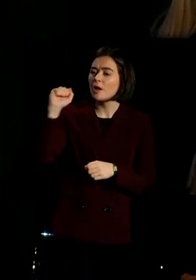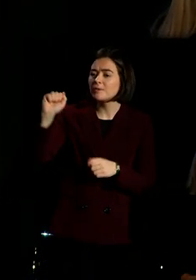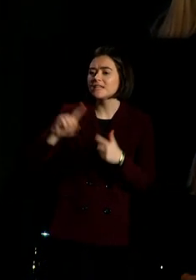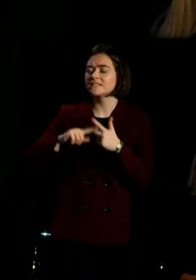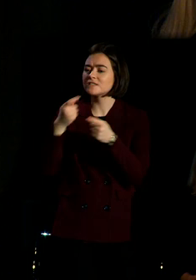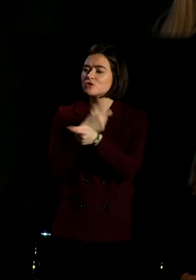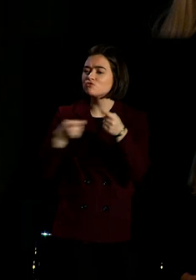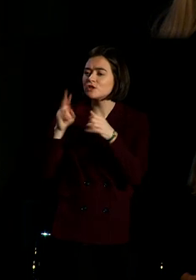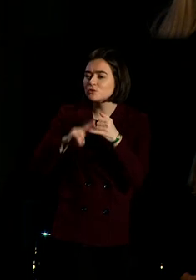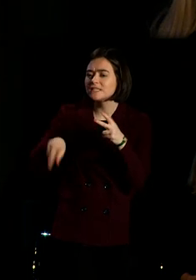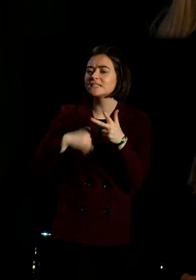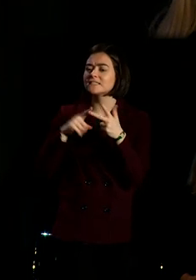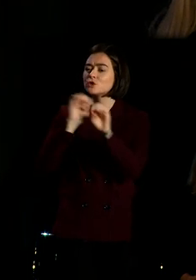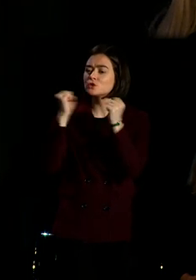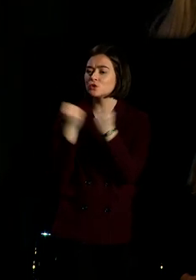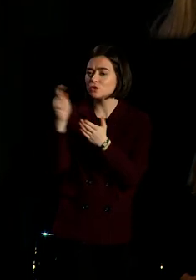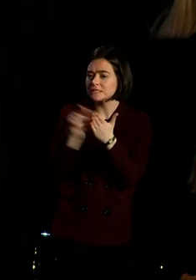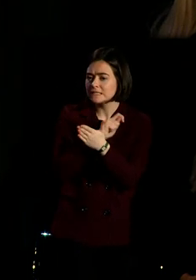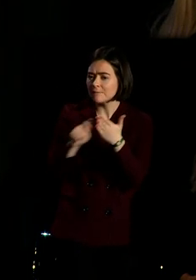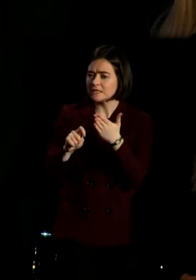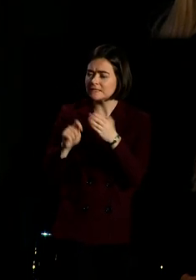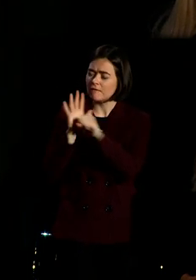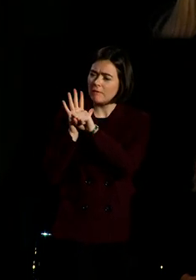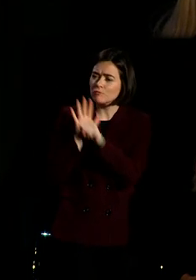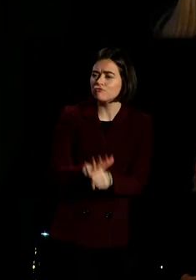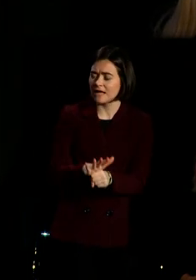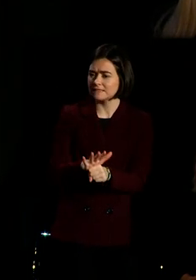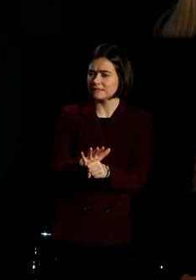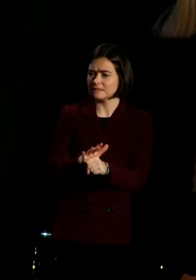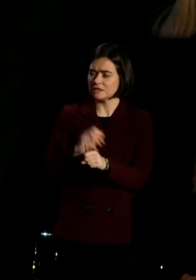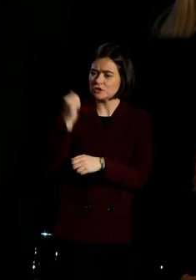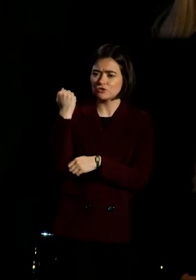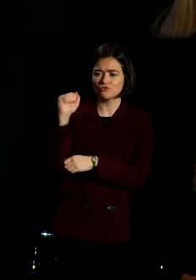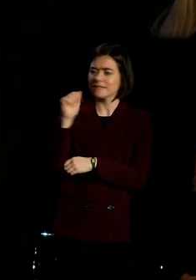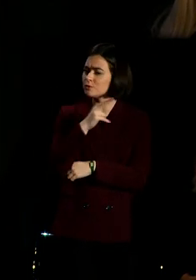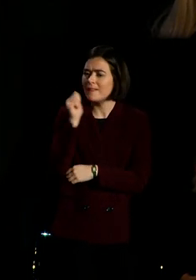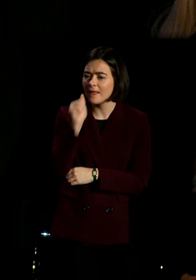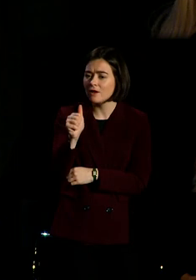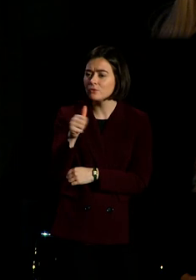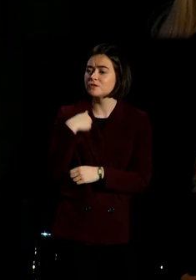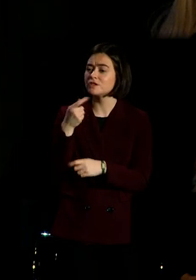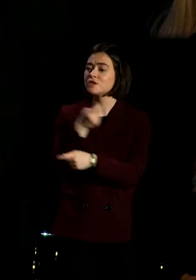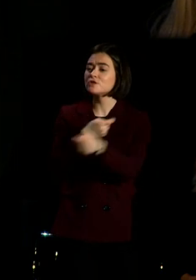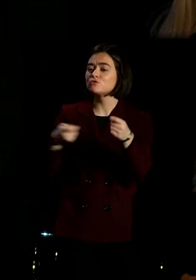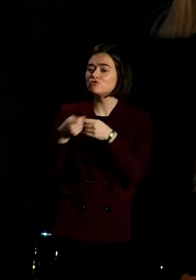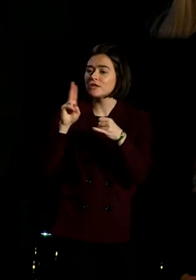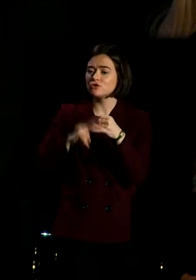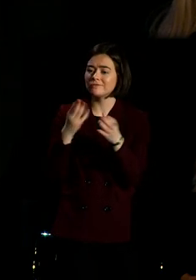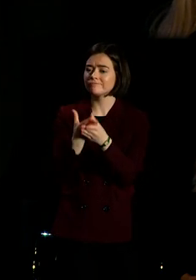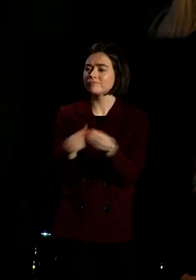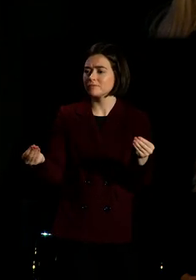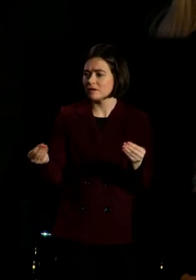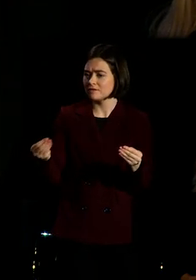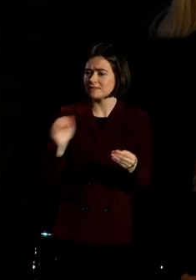Communists, trade unionists, and social democrats were brutally suppressed, strikes were prohibited, trade unions and cooperatives were